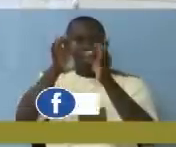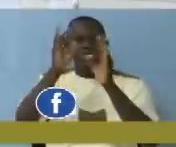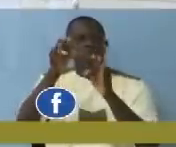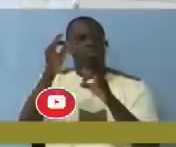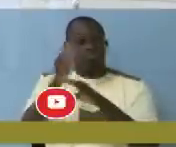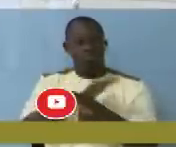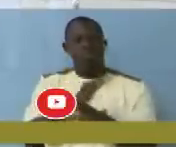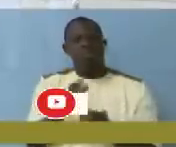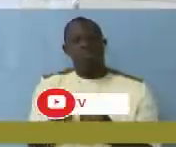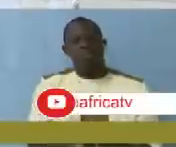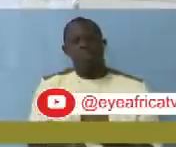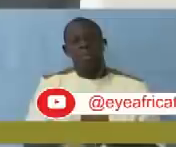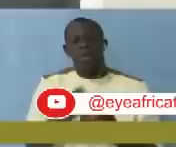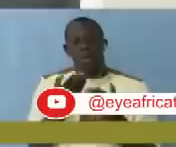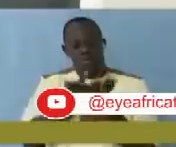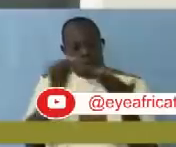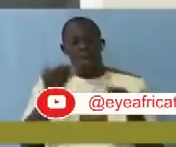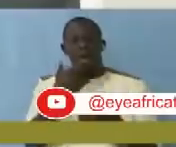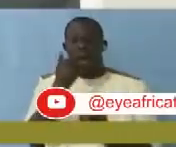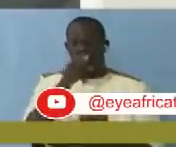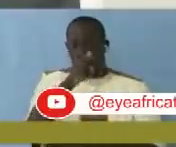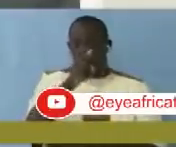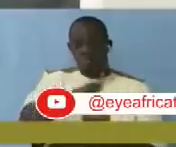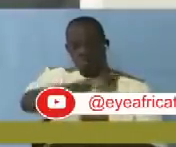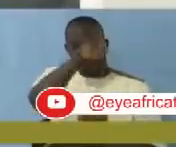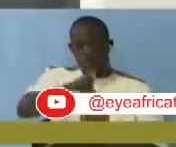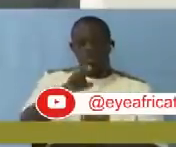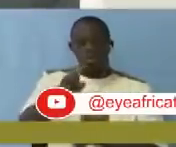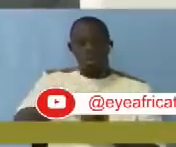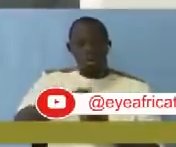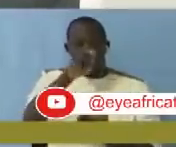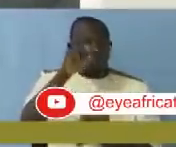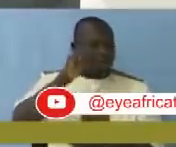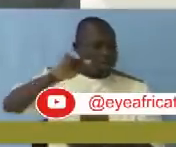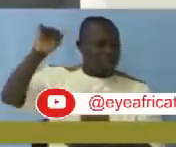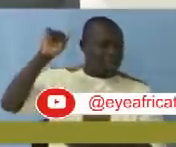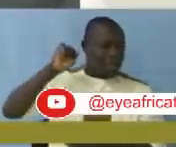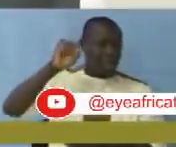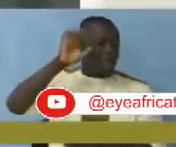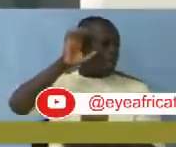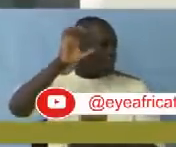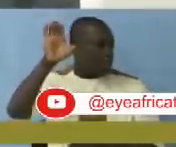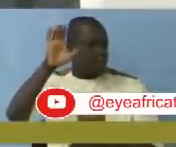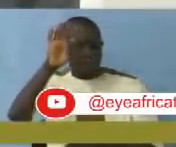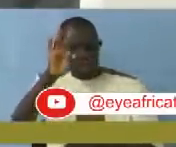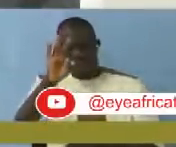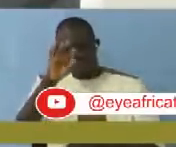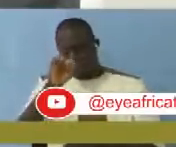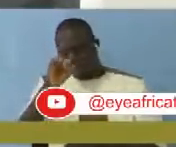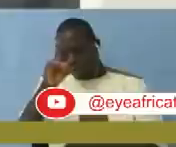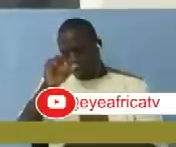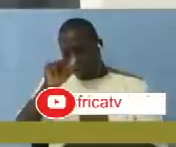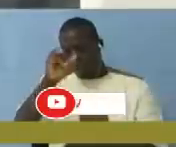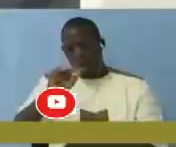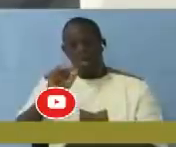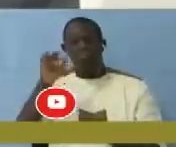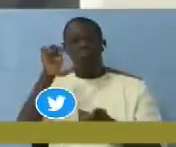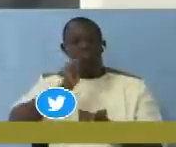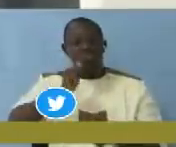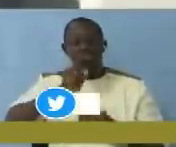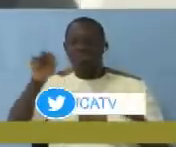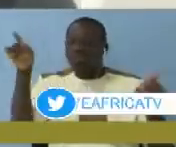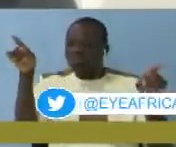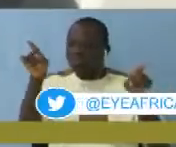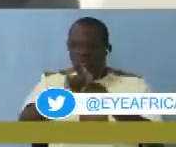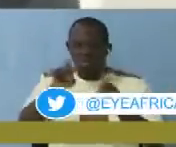That's why I asked you very early on, did you listen to yesterday's testimony? It's quite obvious, they're using exactly the same